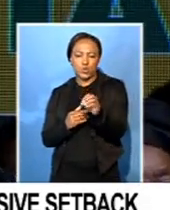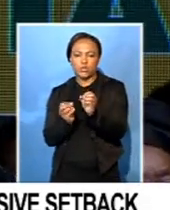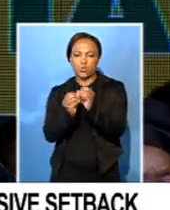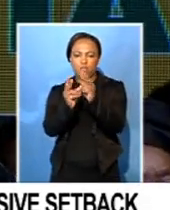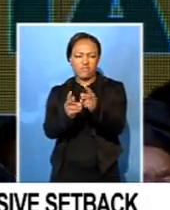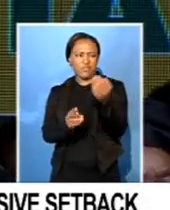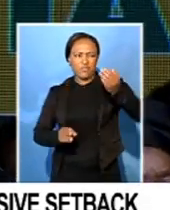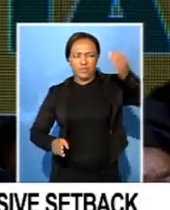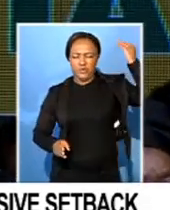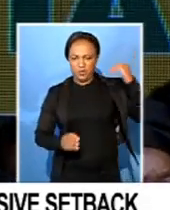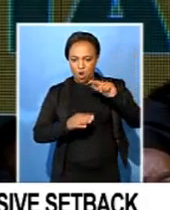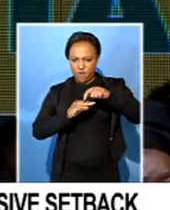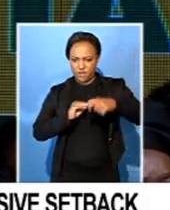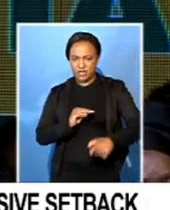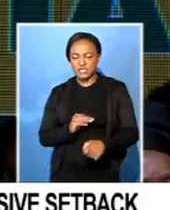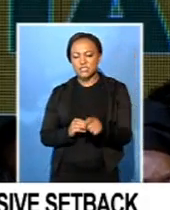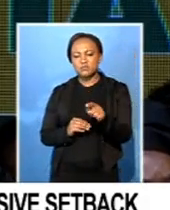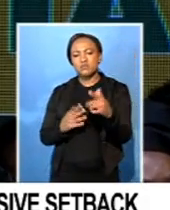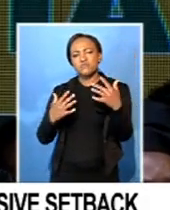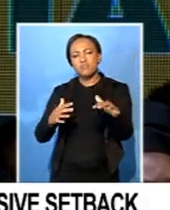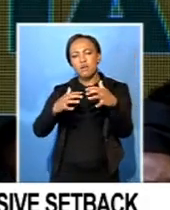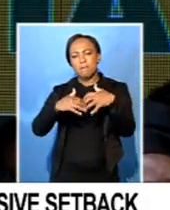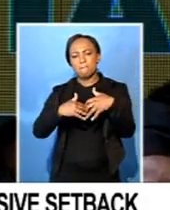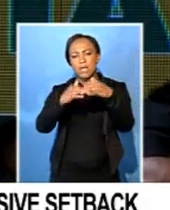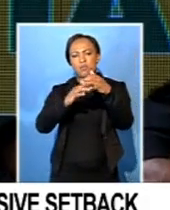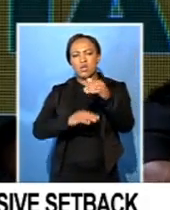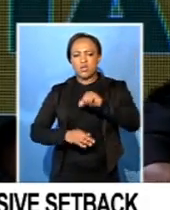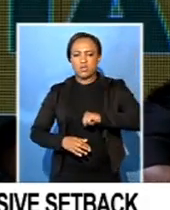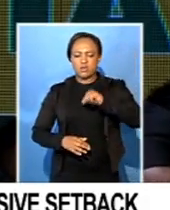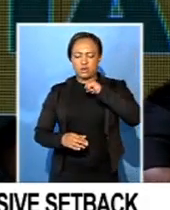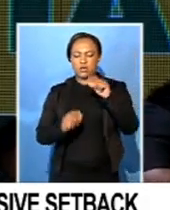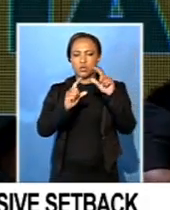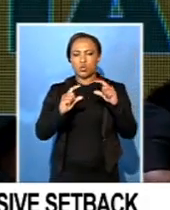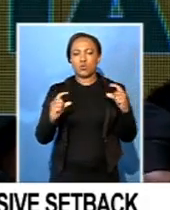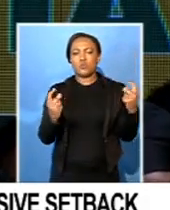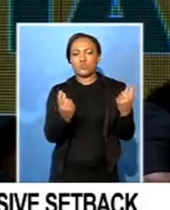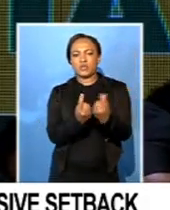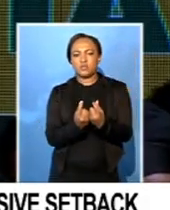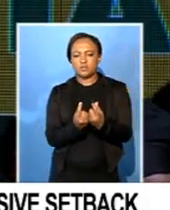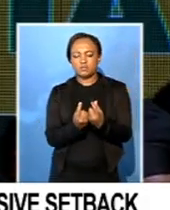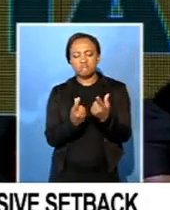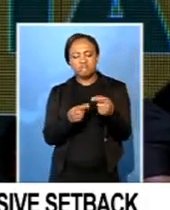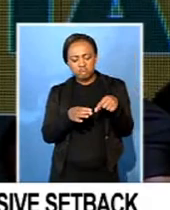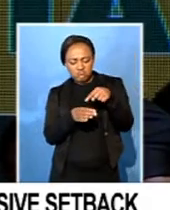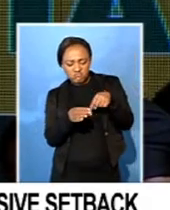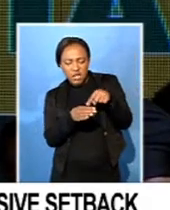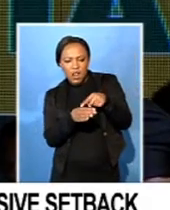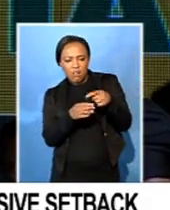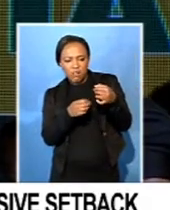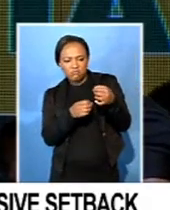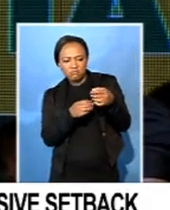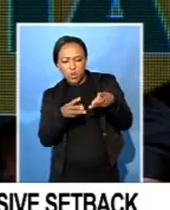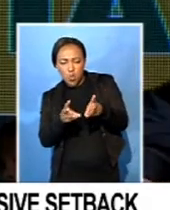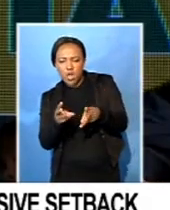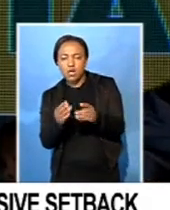established the Integrity Committee as an internal mechanism.